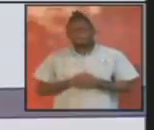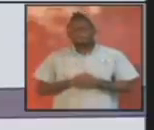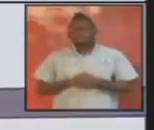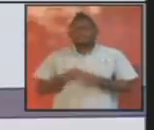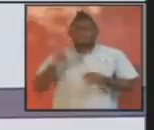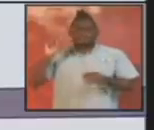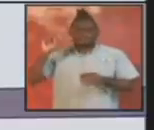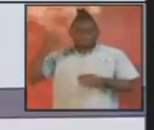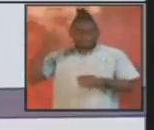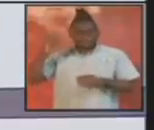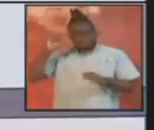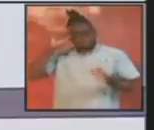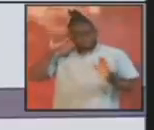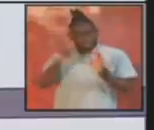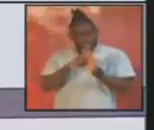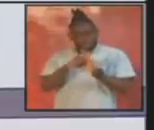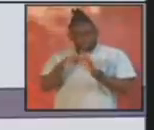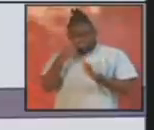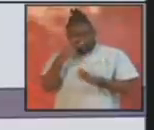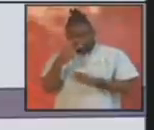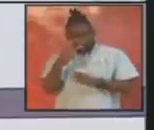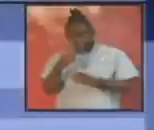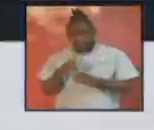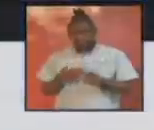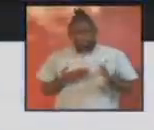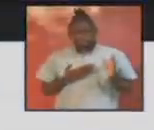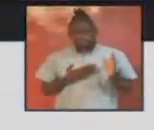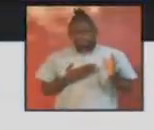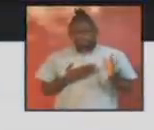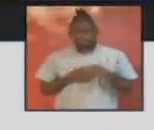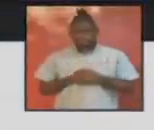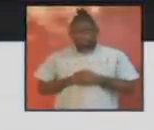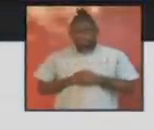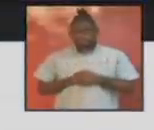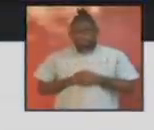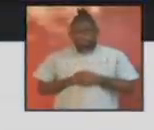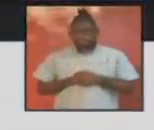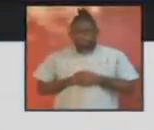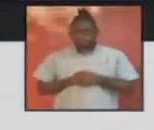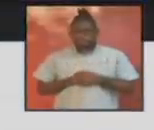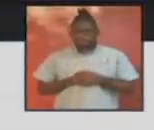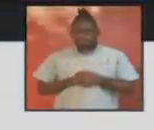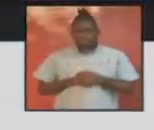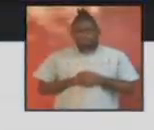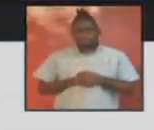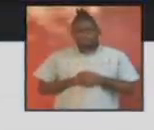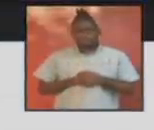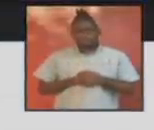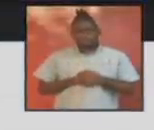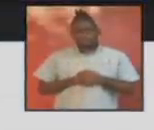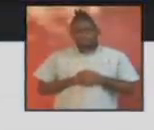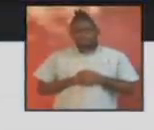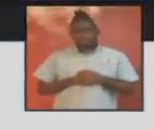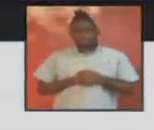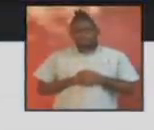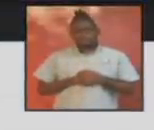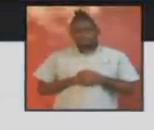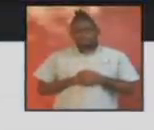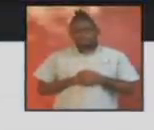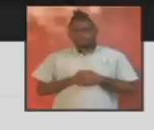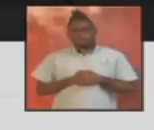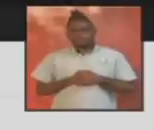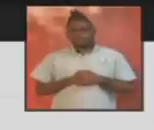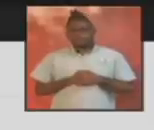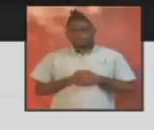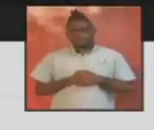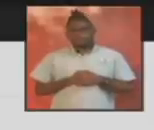relatively quickly through the brief epidemiological update. Now, what we've done with this, the epi curve or the